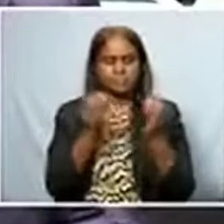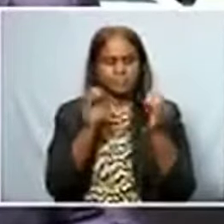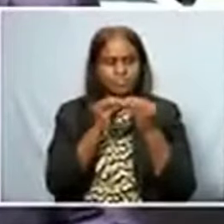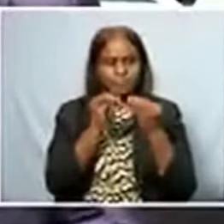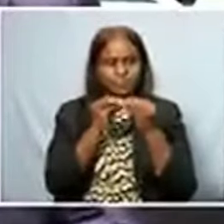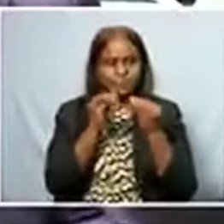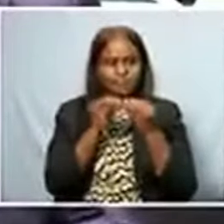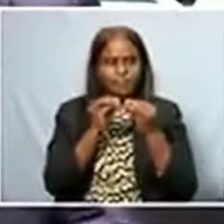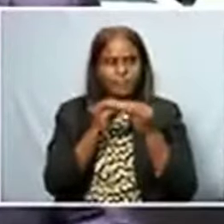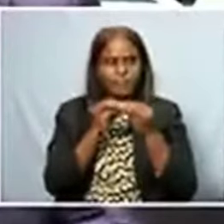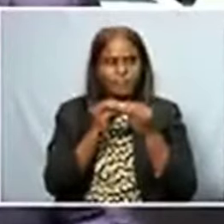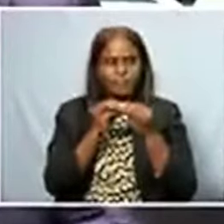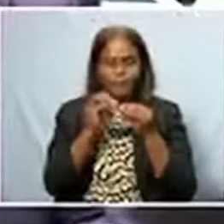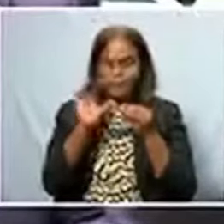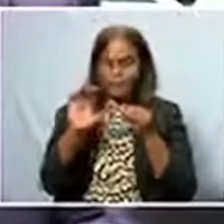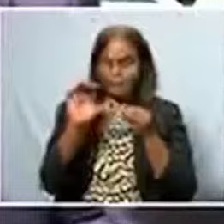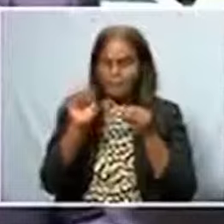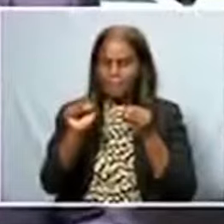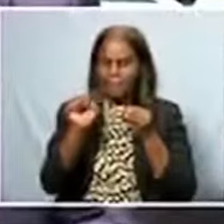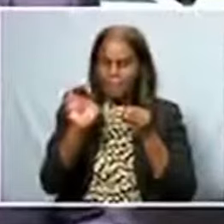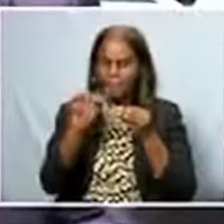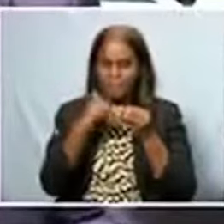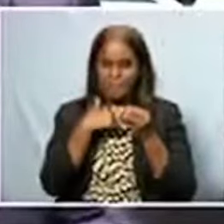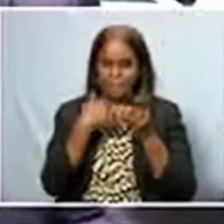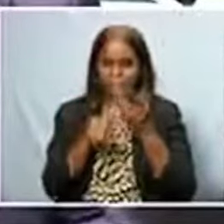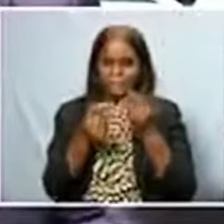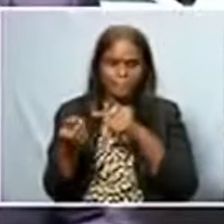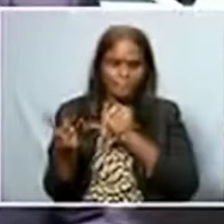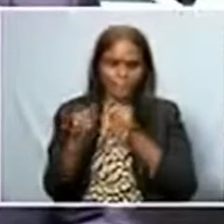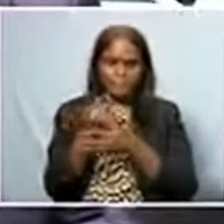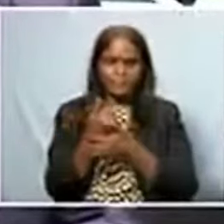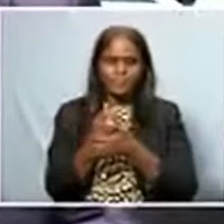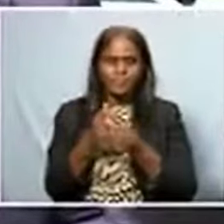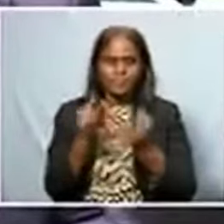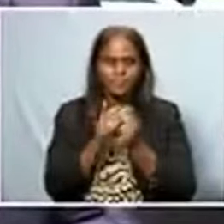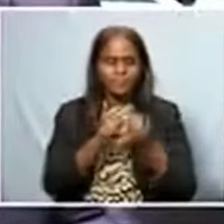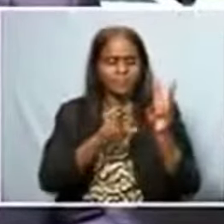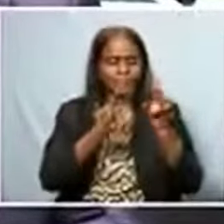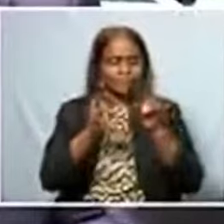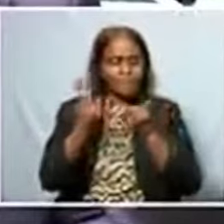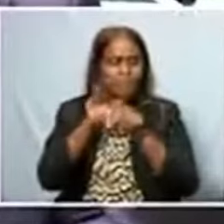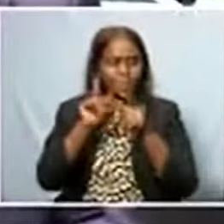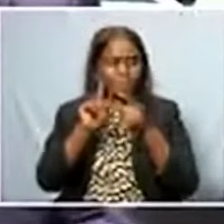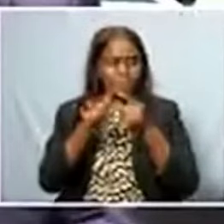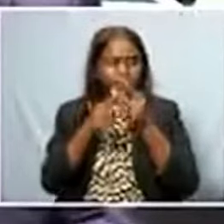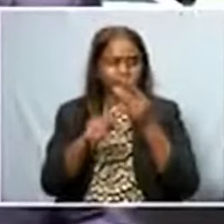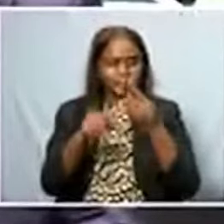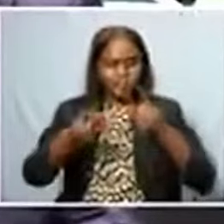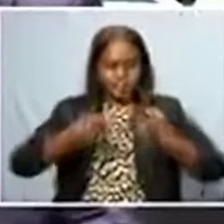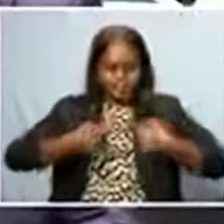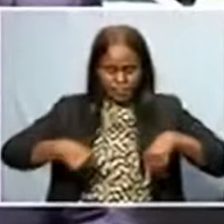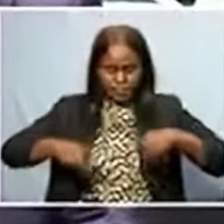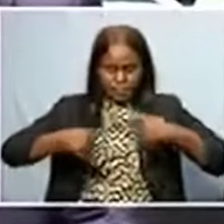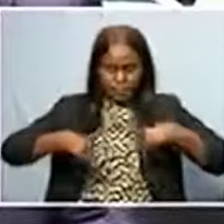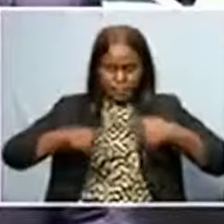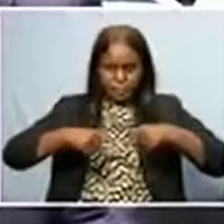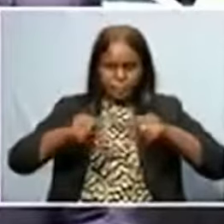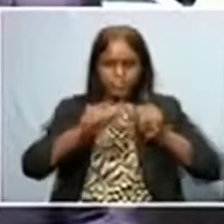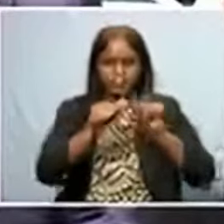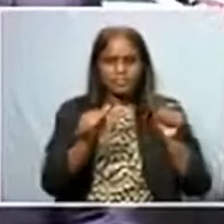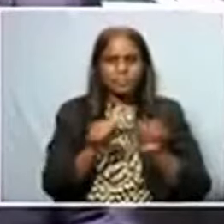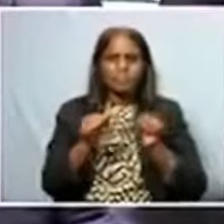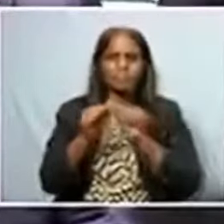the civil service has been taken in terms of supervision to the local